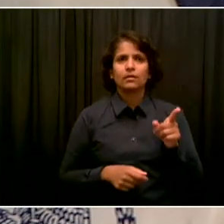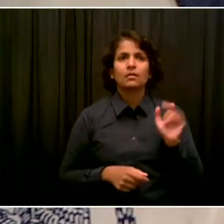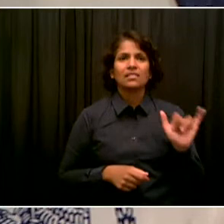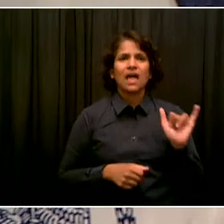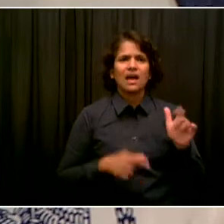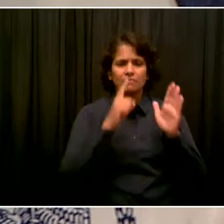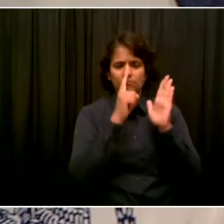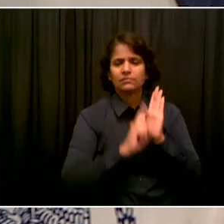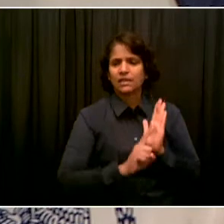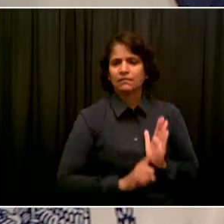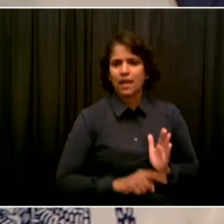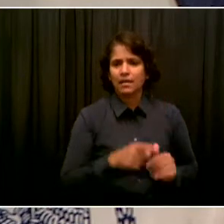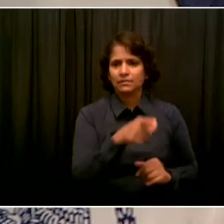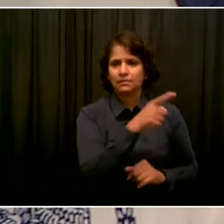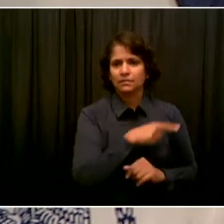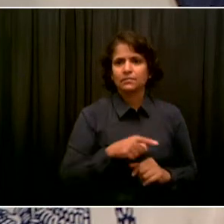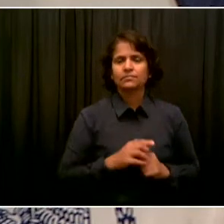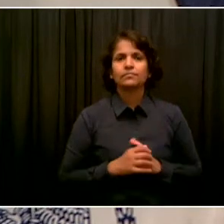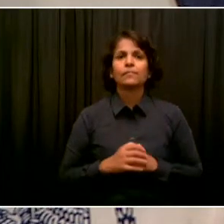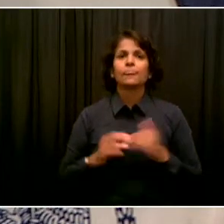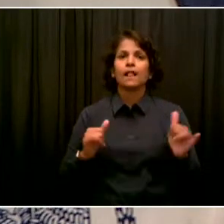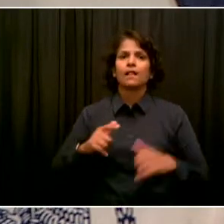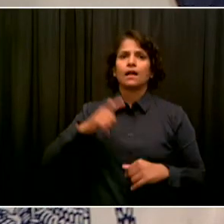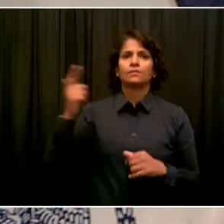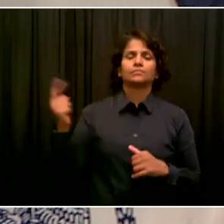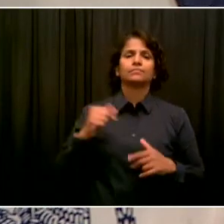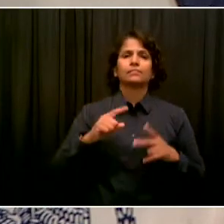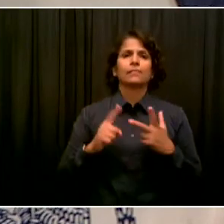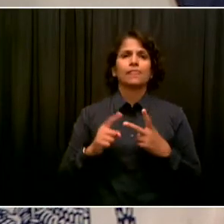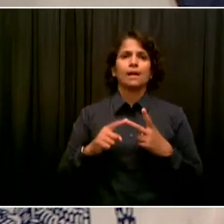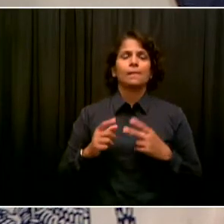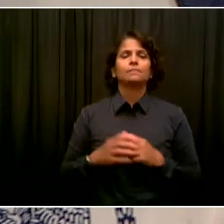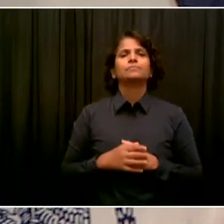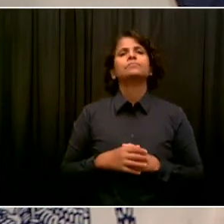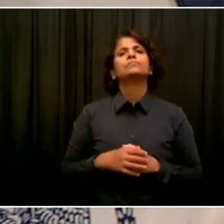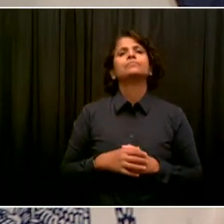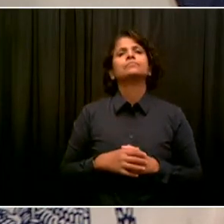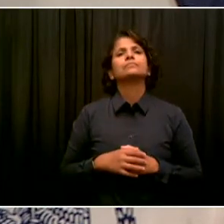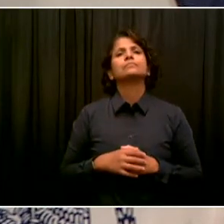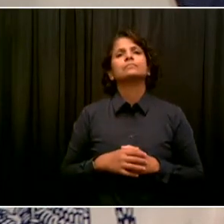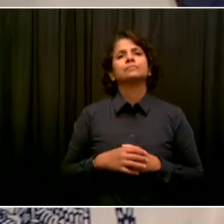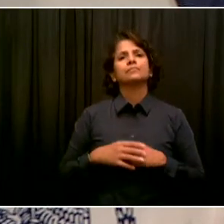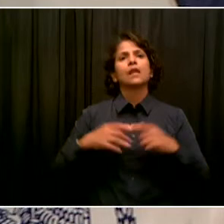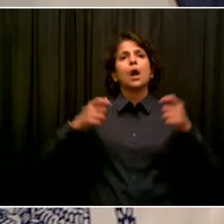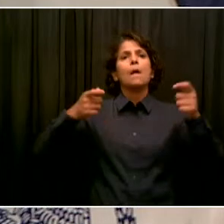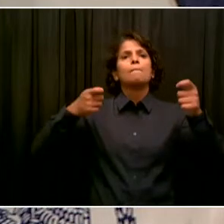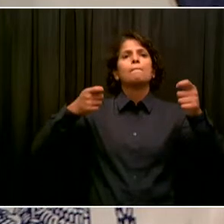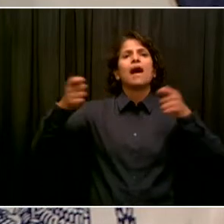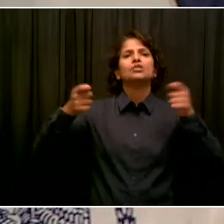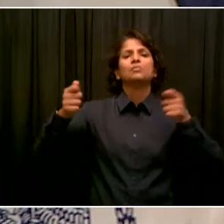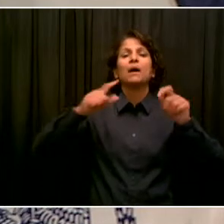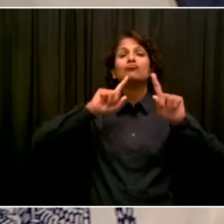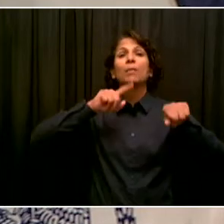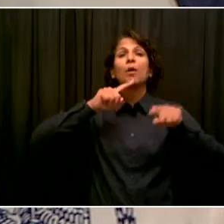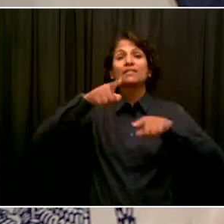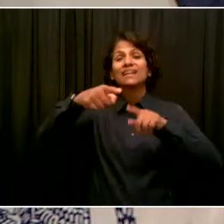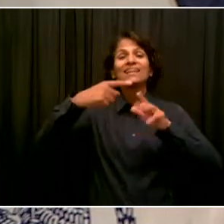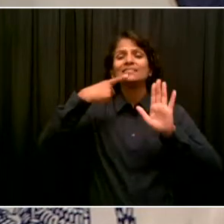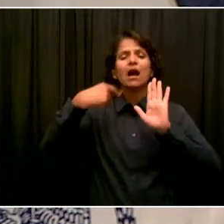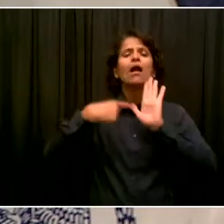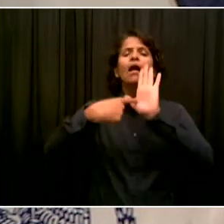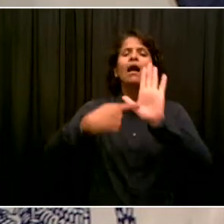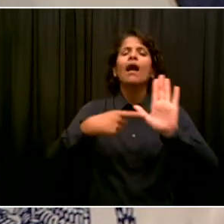And then looking to the management report, you mentioned some of the highlights, but you know, what